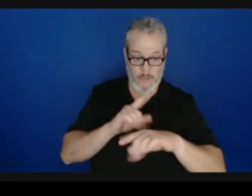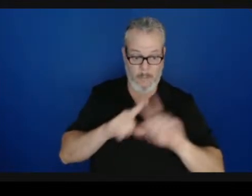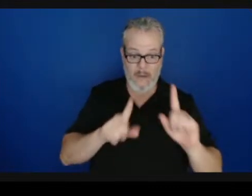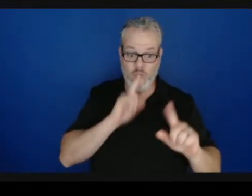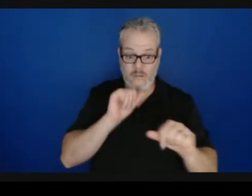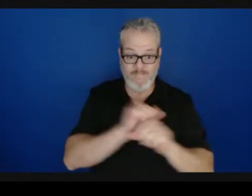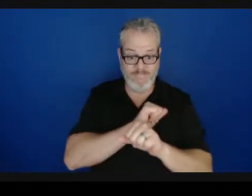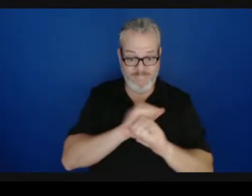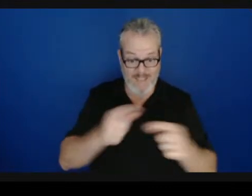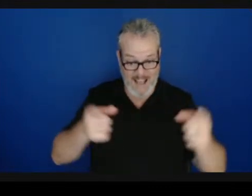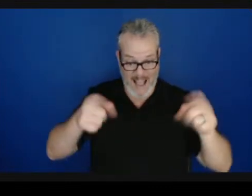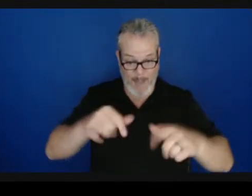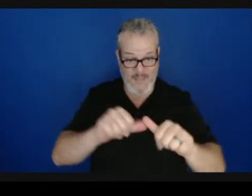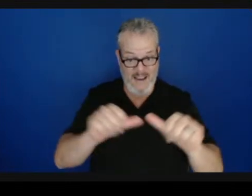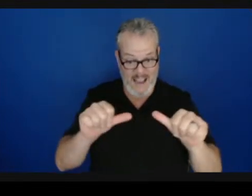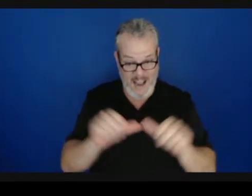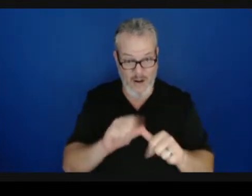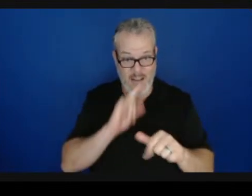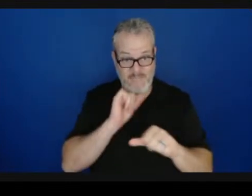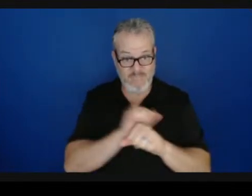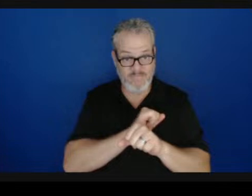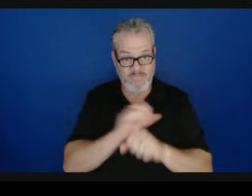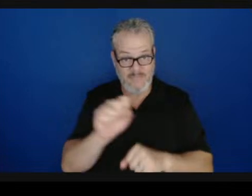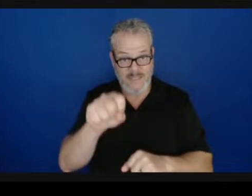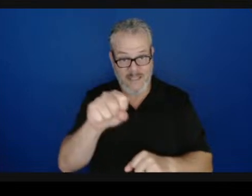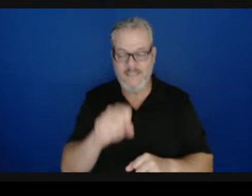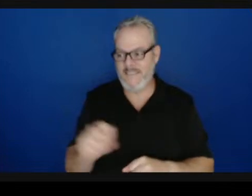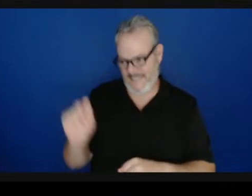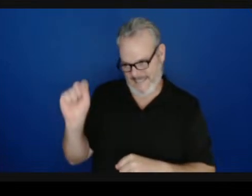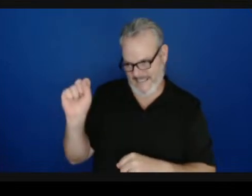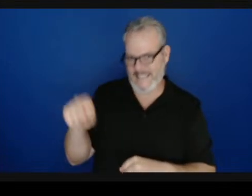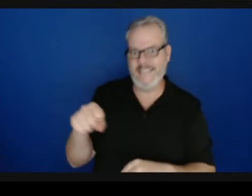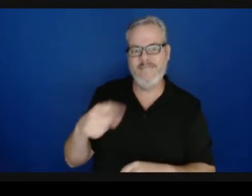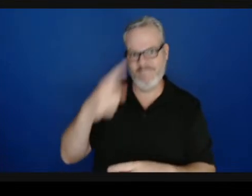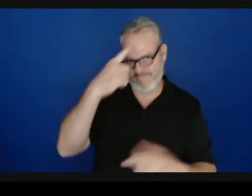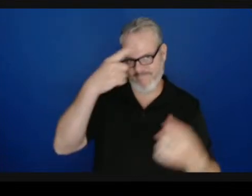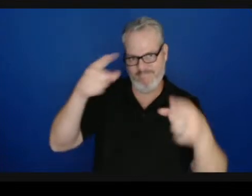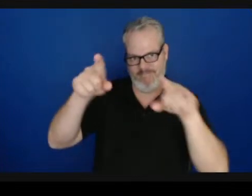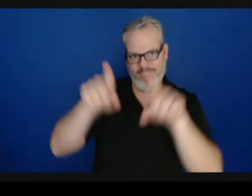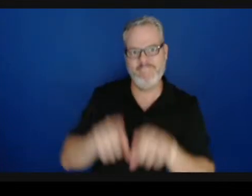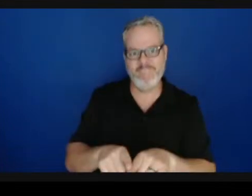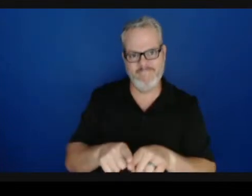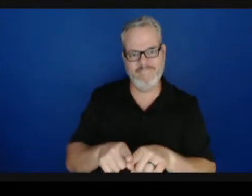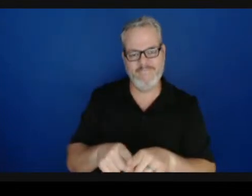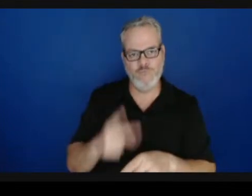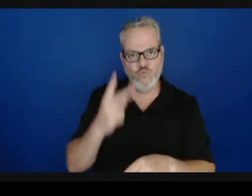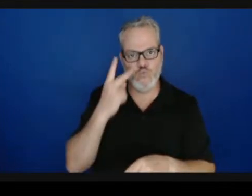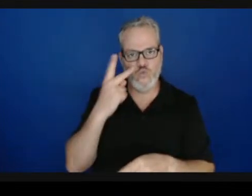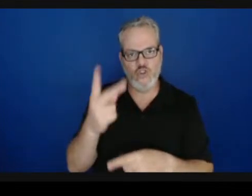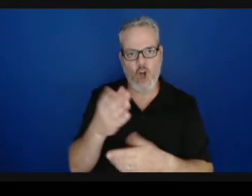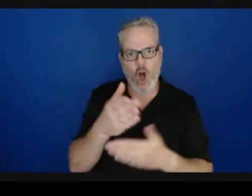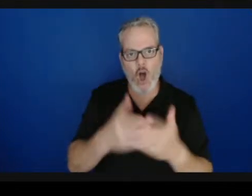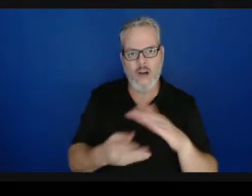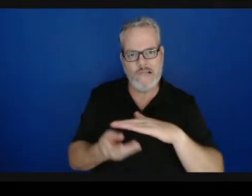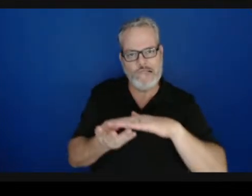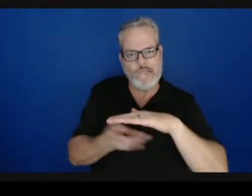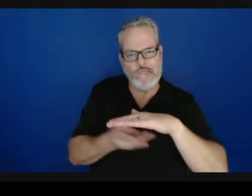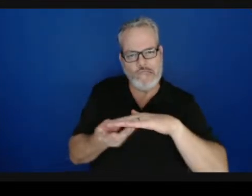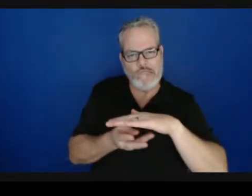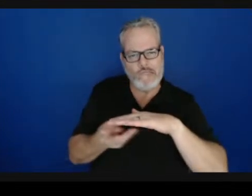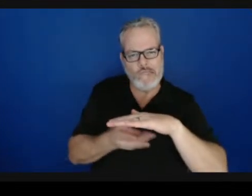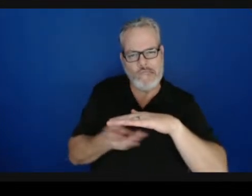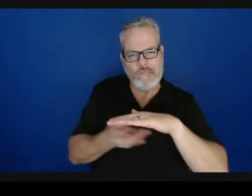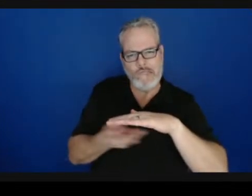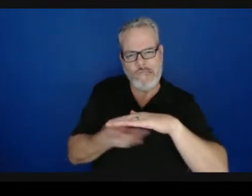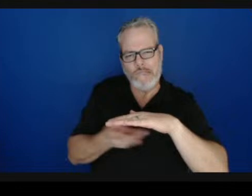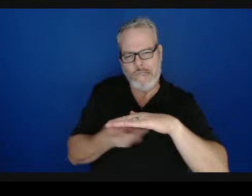Yeah, I think that's right, Yvonne. I think that probably was a precursor, right? I mean, we probably saw magma was ascending from